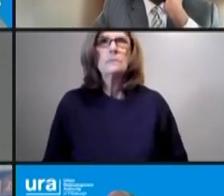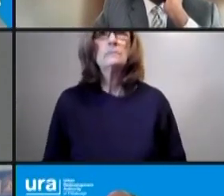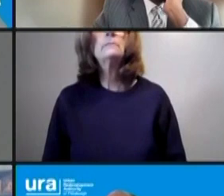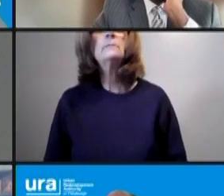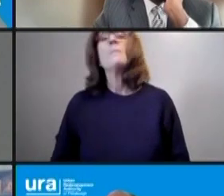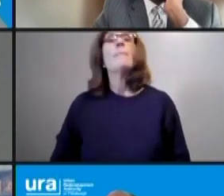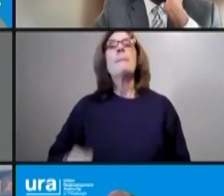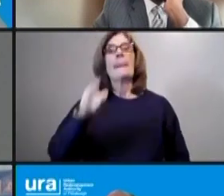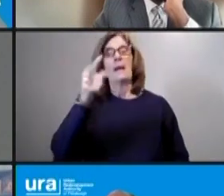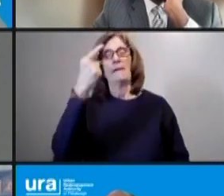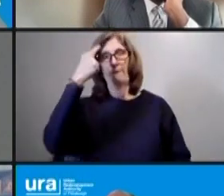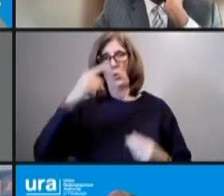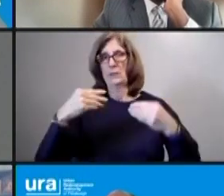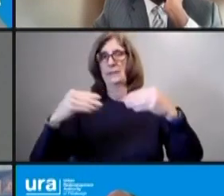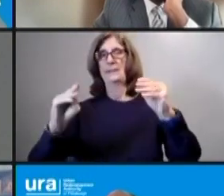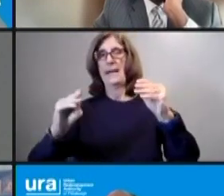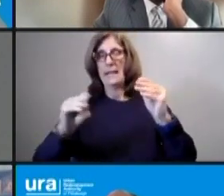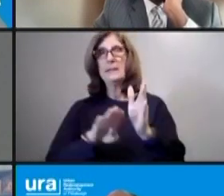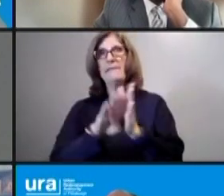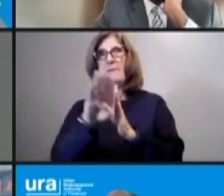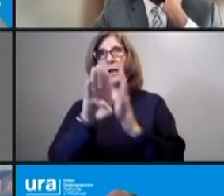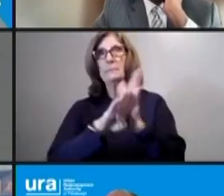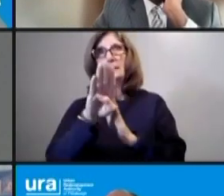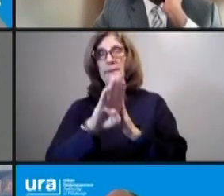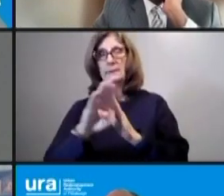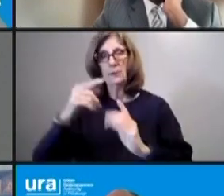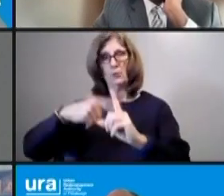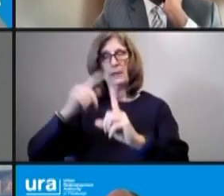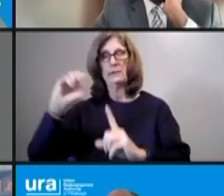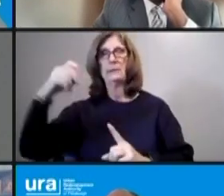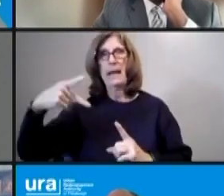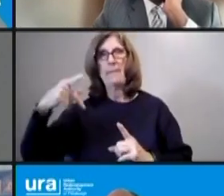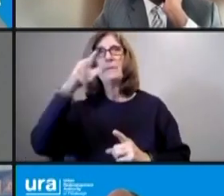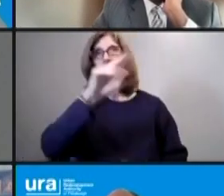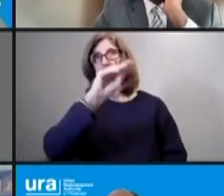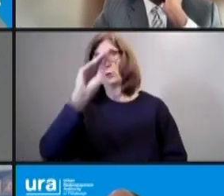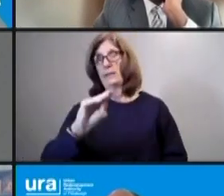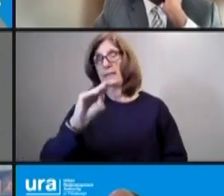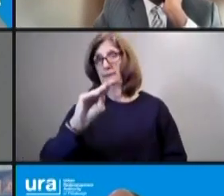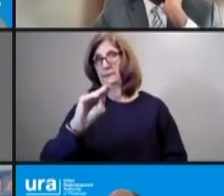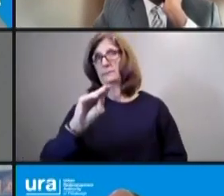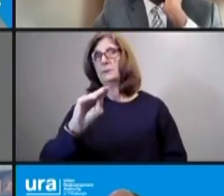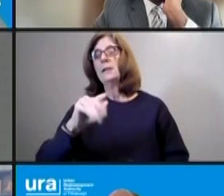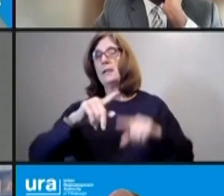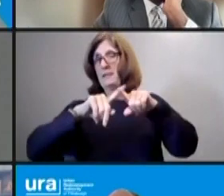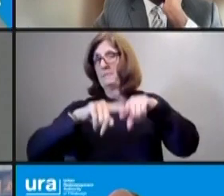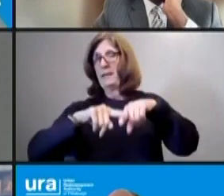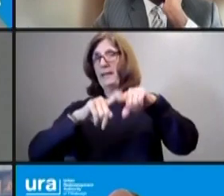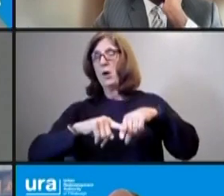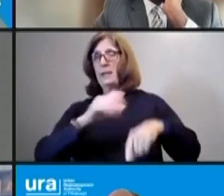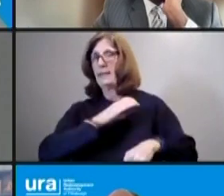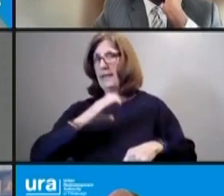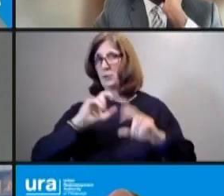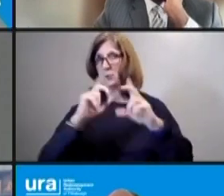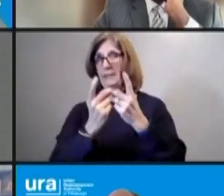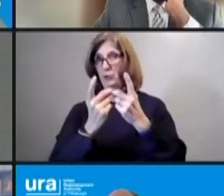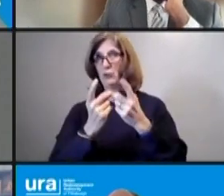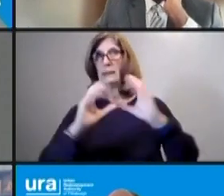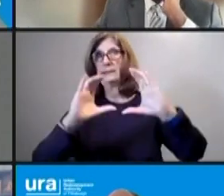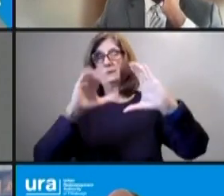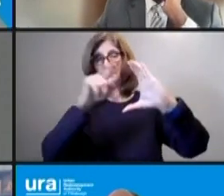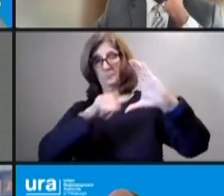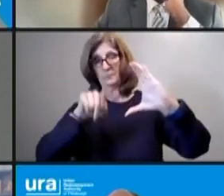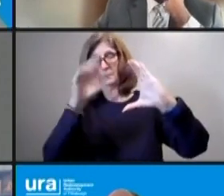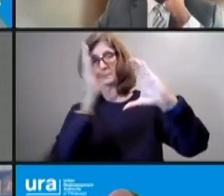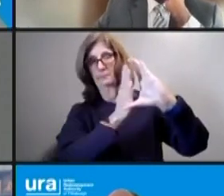And then for the for sale development rental gap program, percent of funds spent by City Council District and AMI level. These are only just slightly different